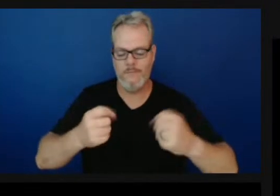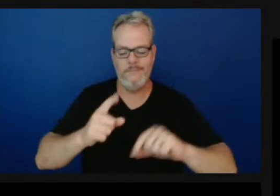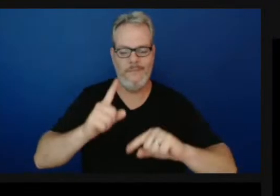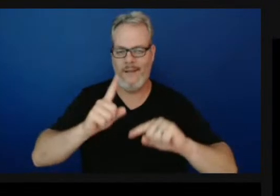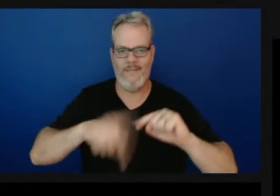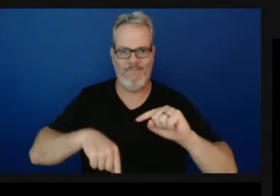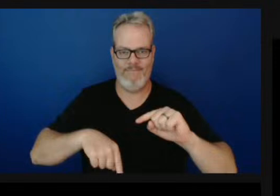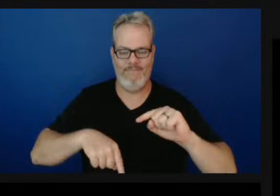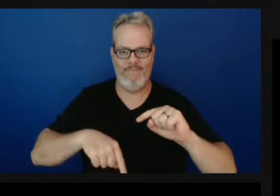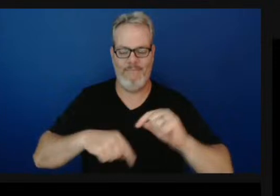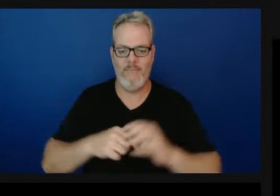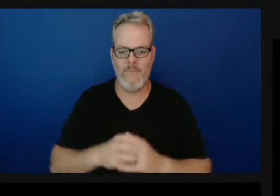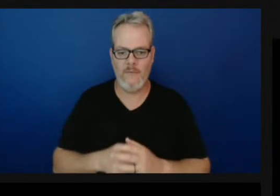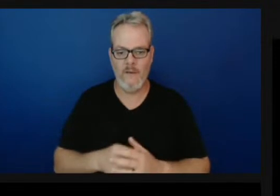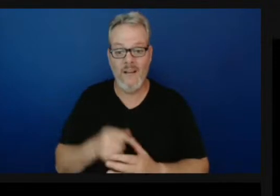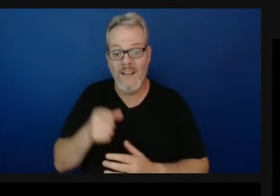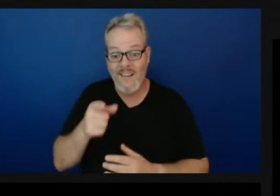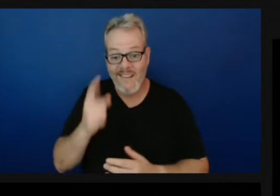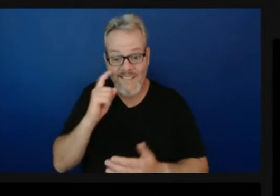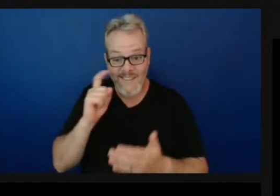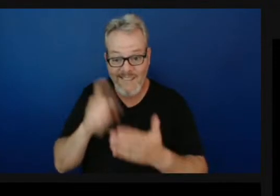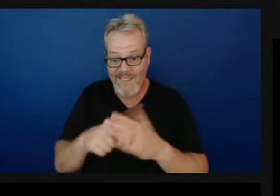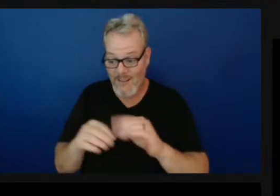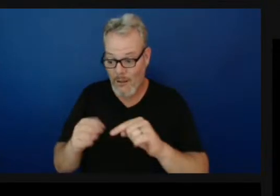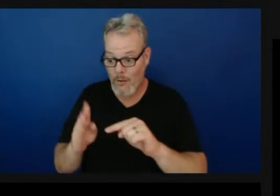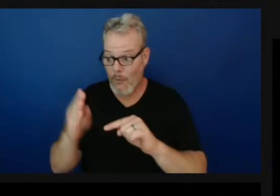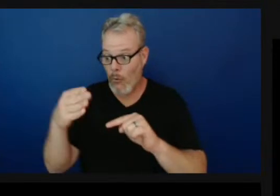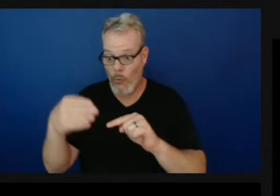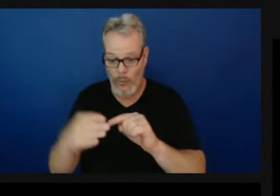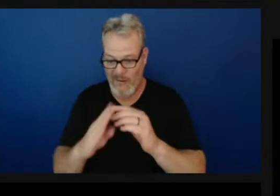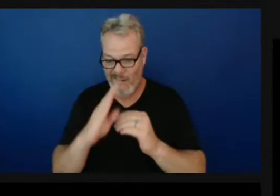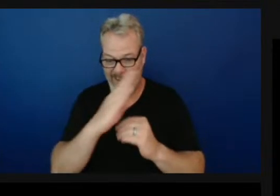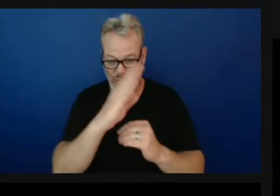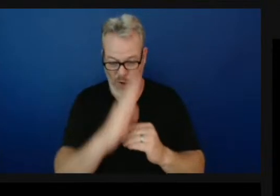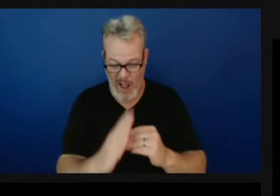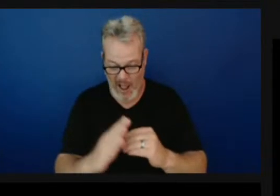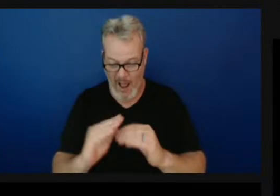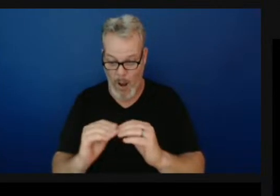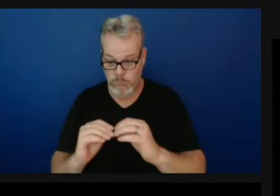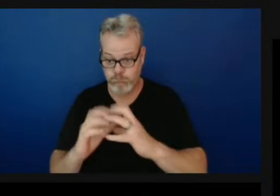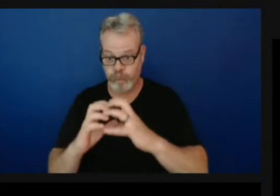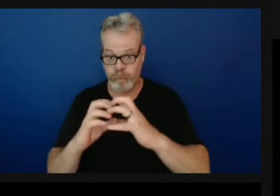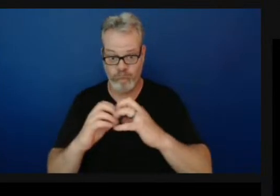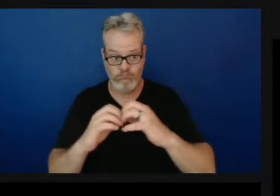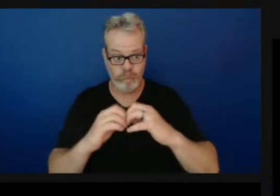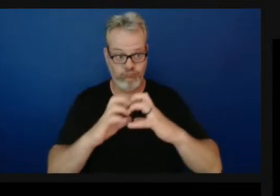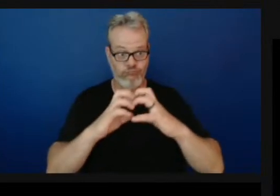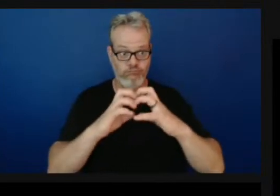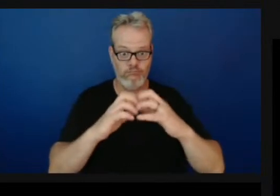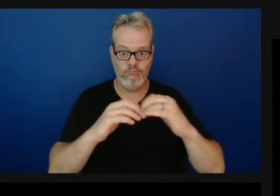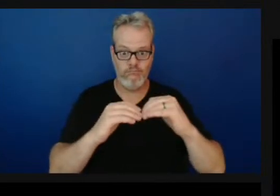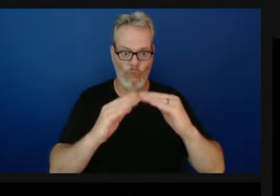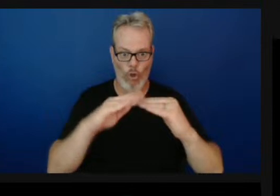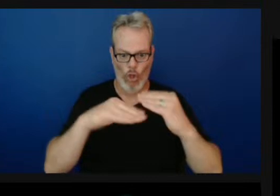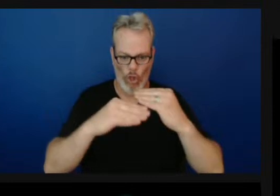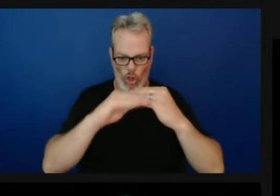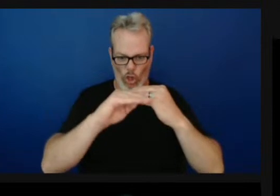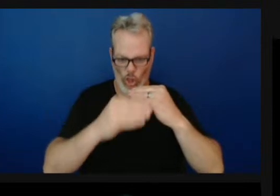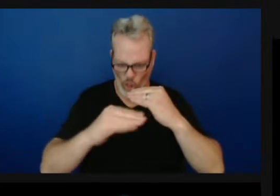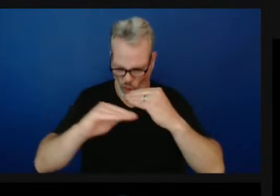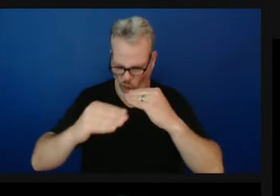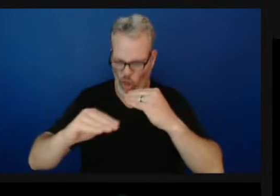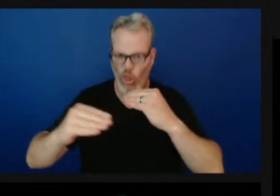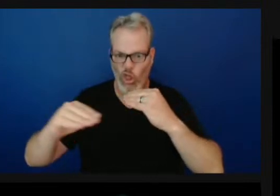So there's another one of these views of this crack, bulging, crack coming across the center line here. A little bit of offset possibly viewed right